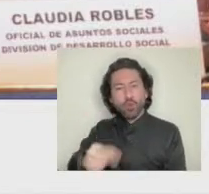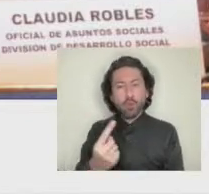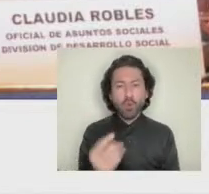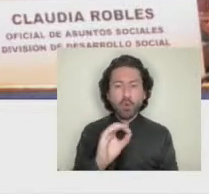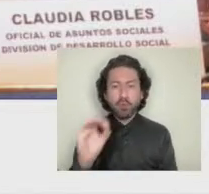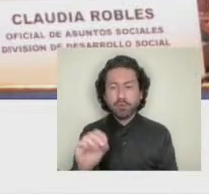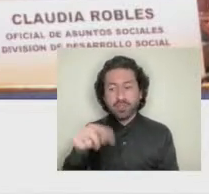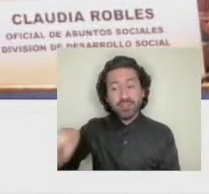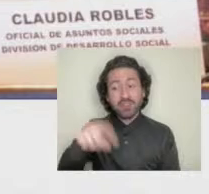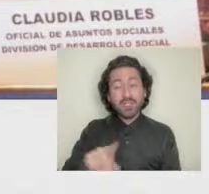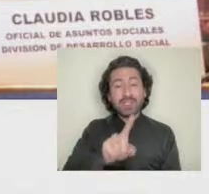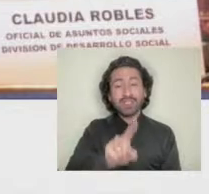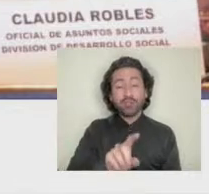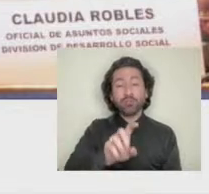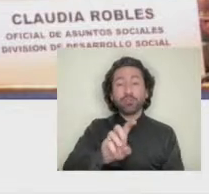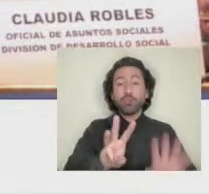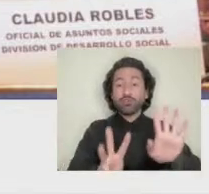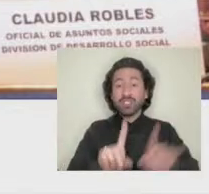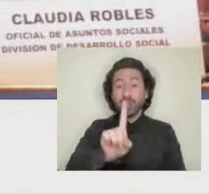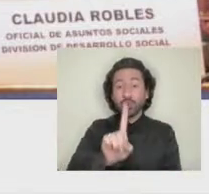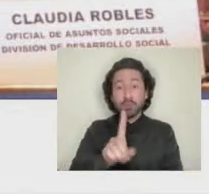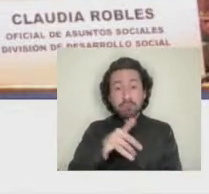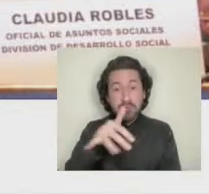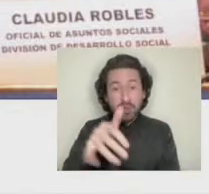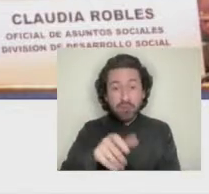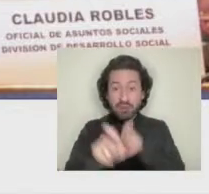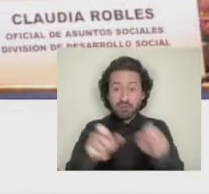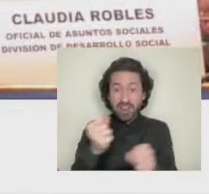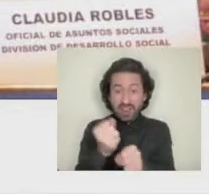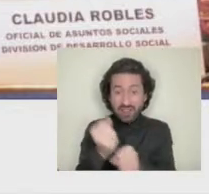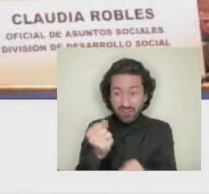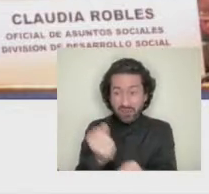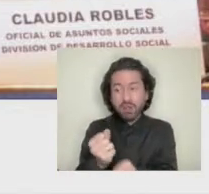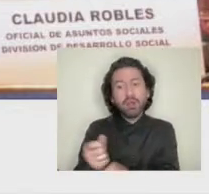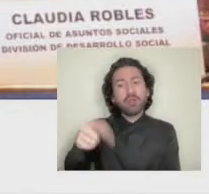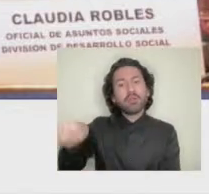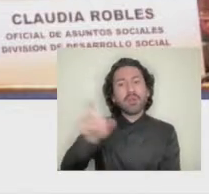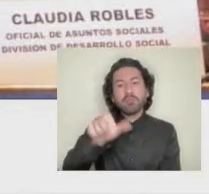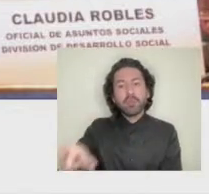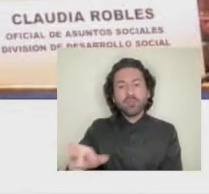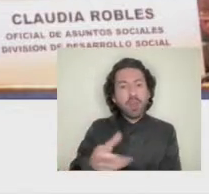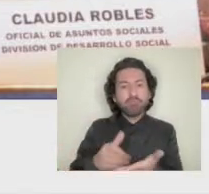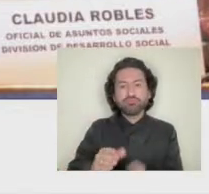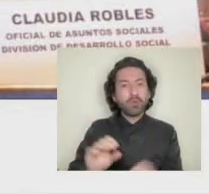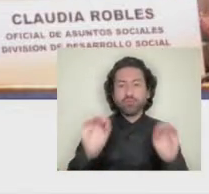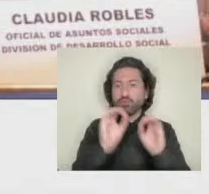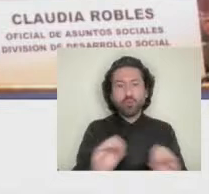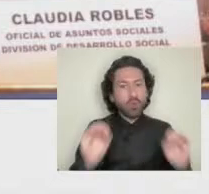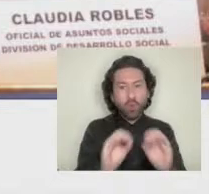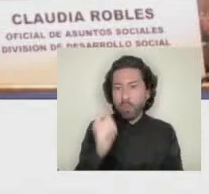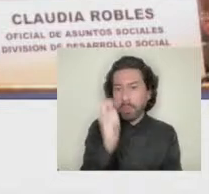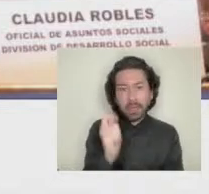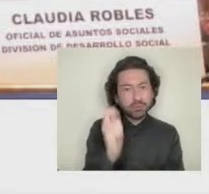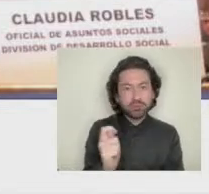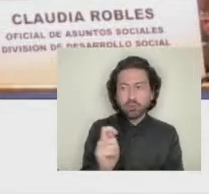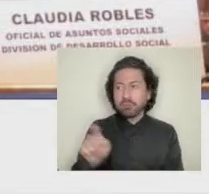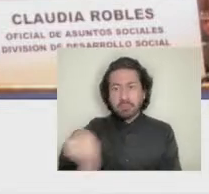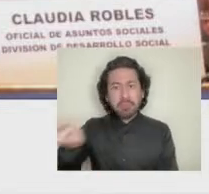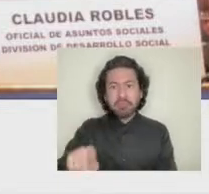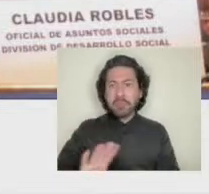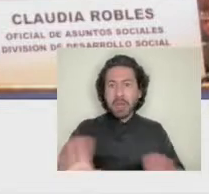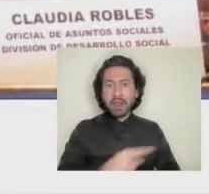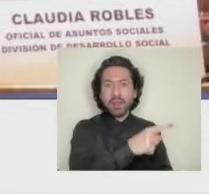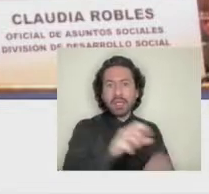52.1%, 181 million workers, were excluded from pension systems. In other words, they were